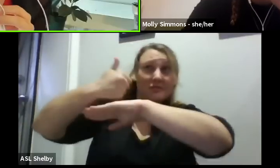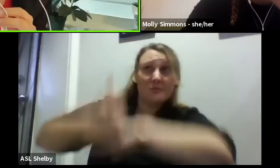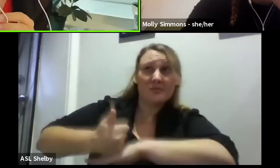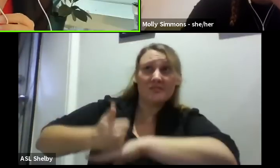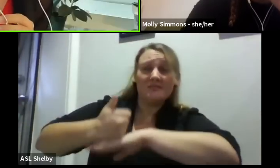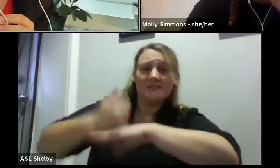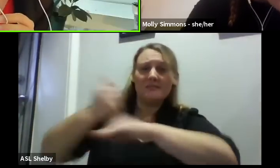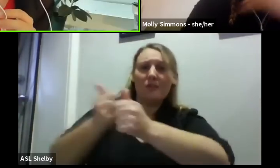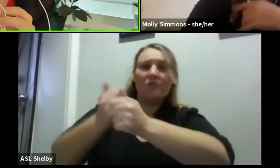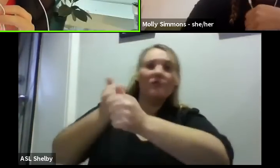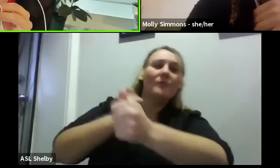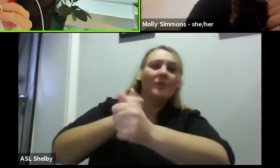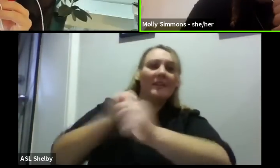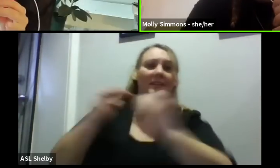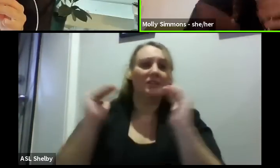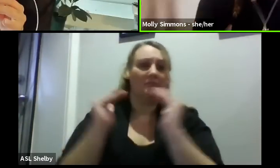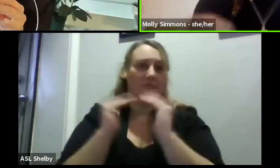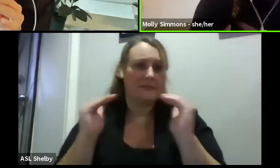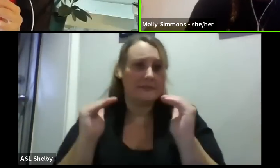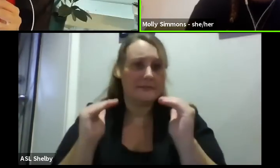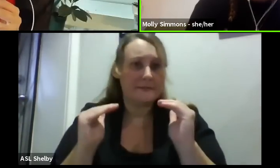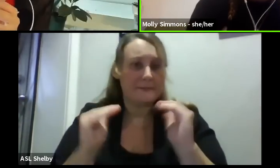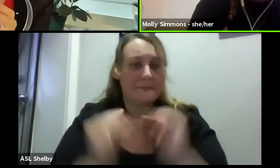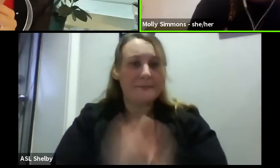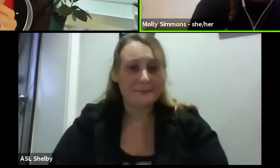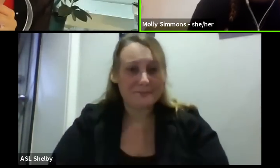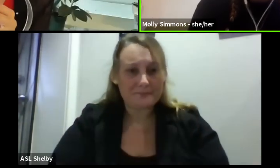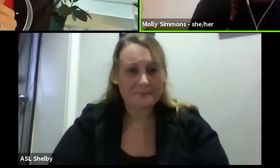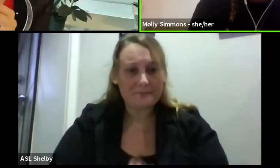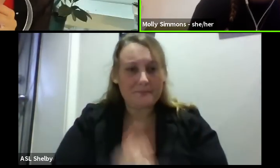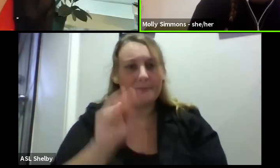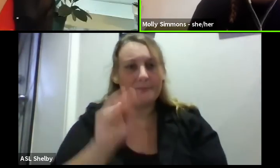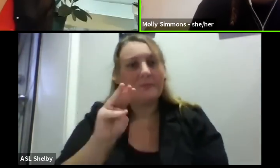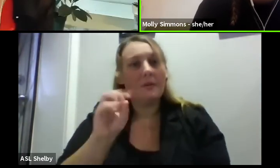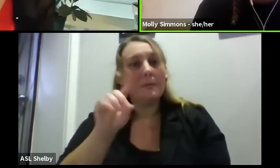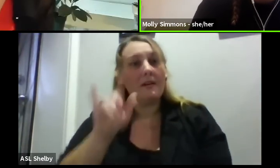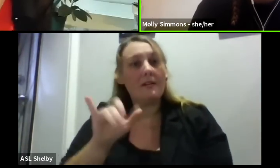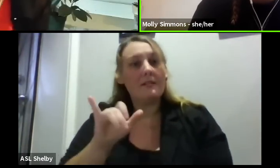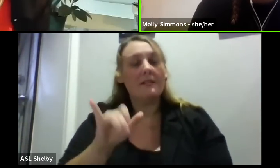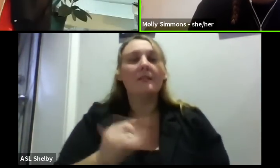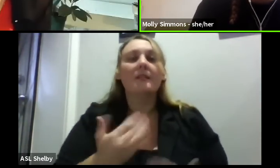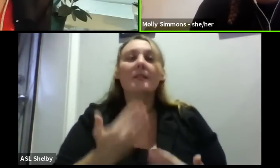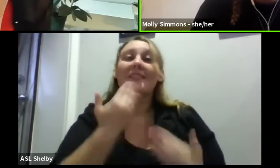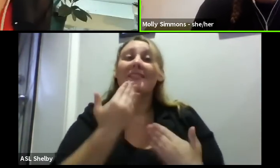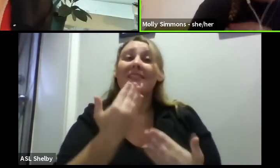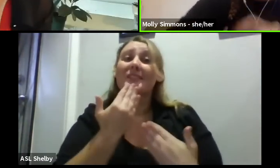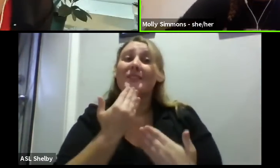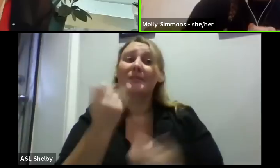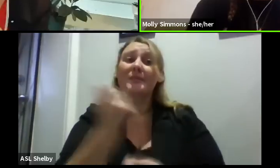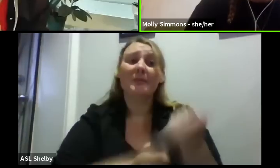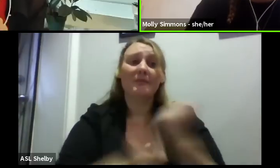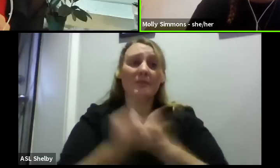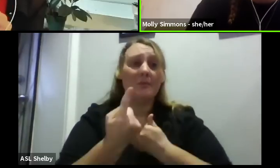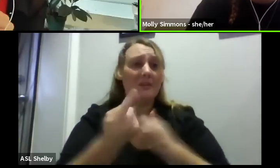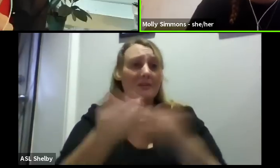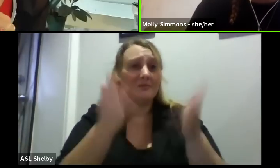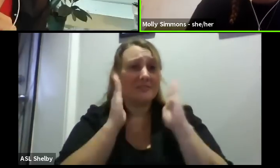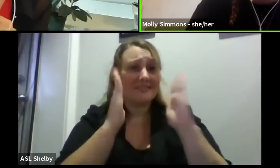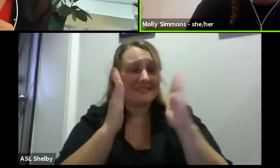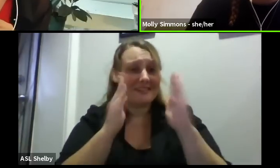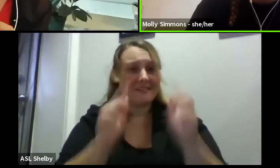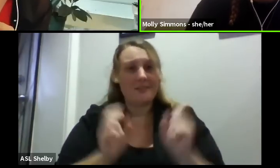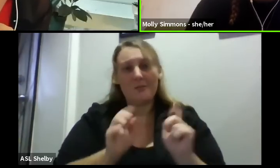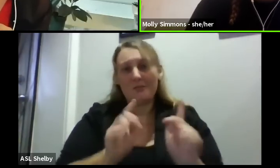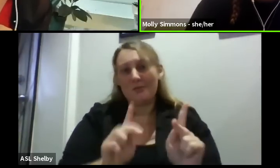society. Thank you everyone for listening to us today and for the opportunity to speak. Again, we just want to reiterate our